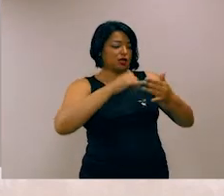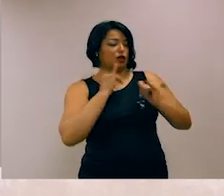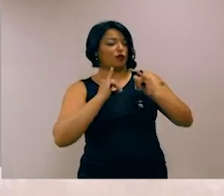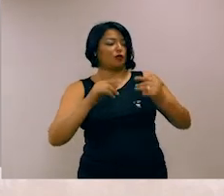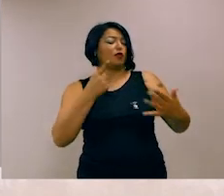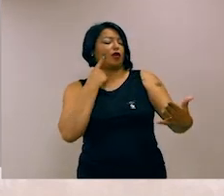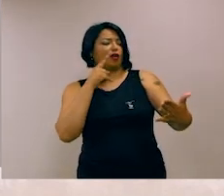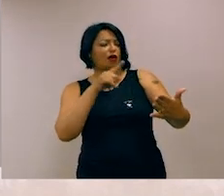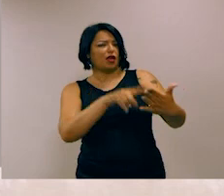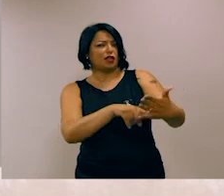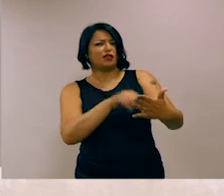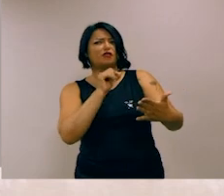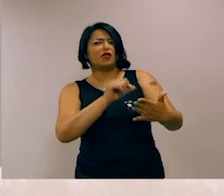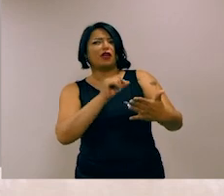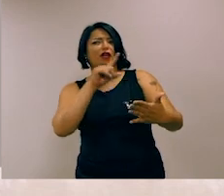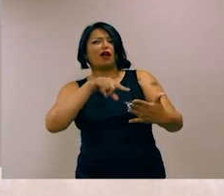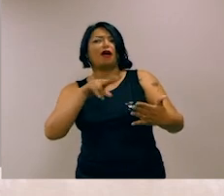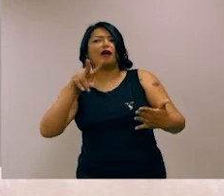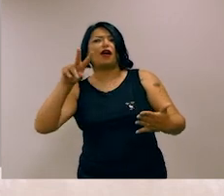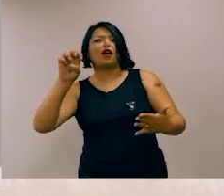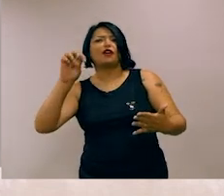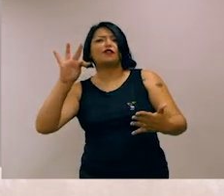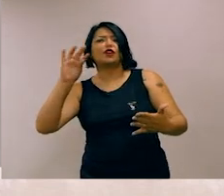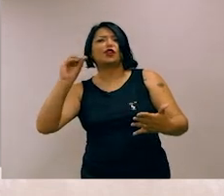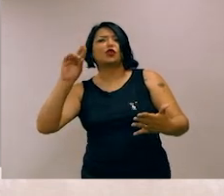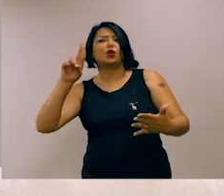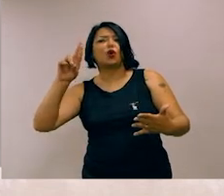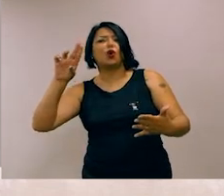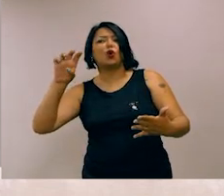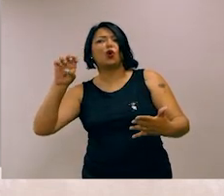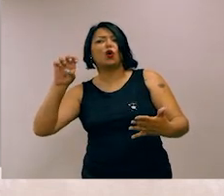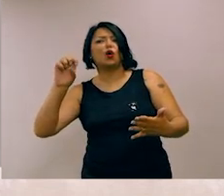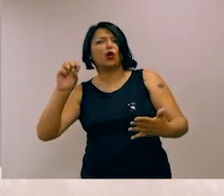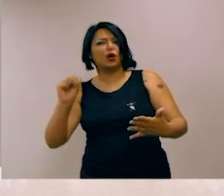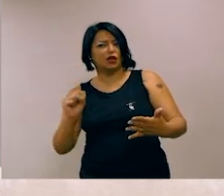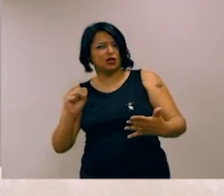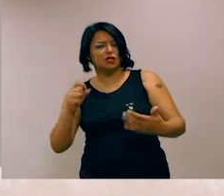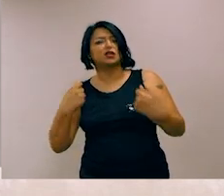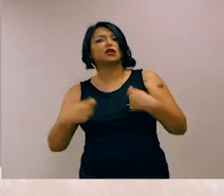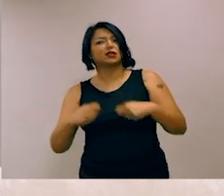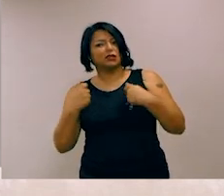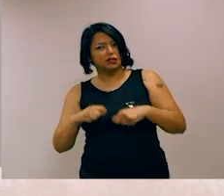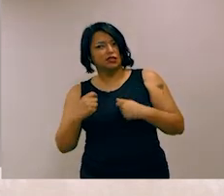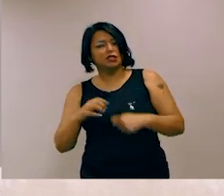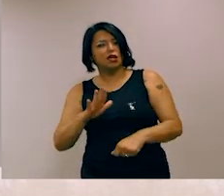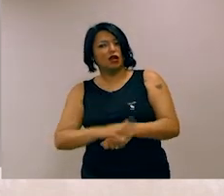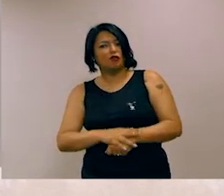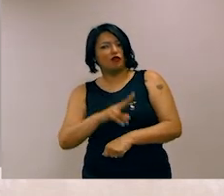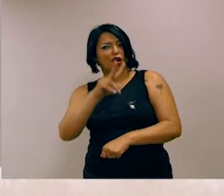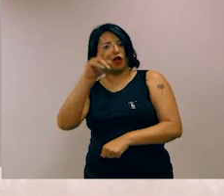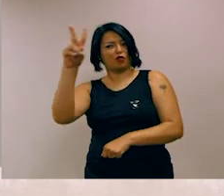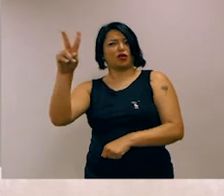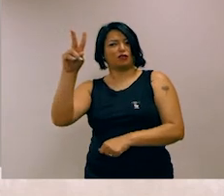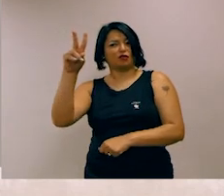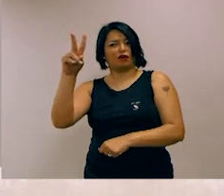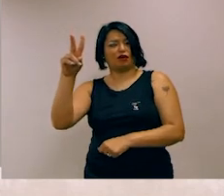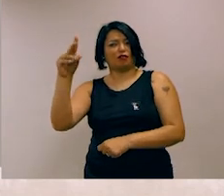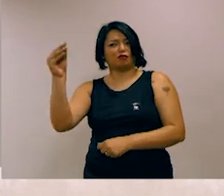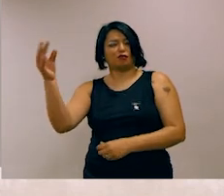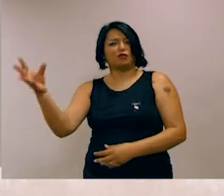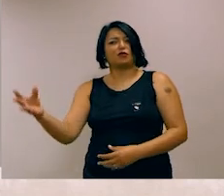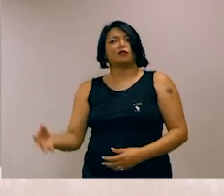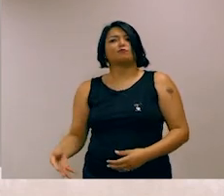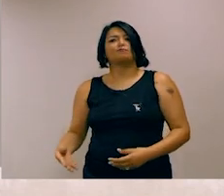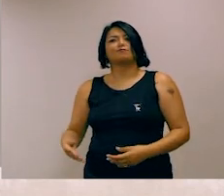process. Analyzing the data, identifying vectors, the professionals who do this, they have to be valued and they must